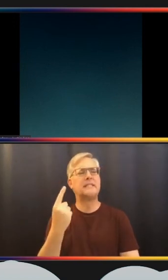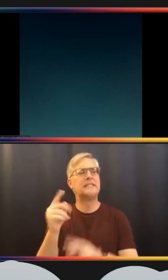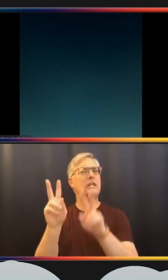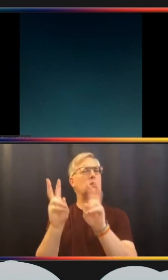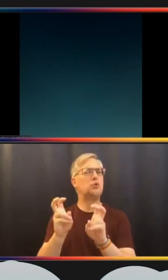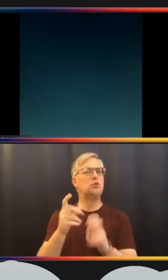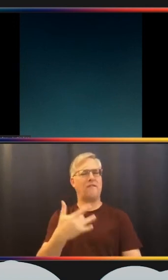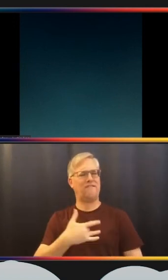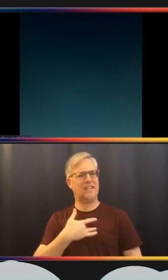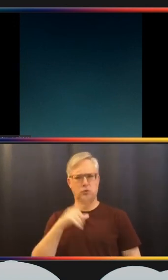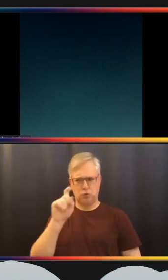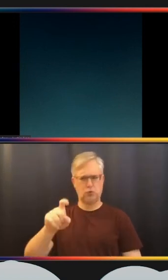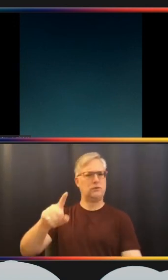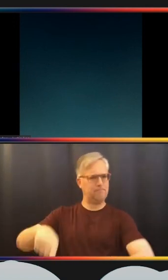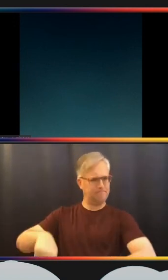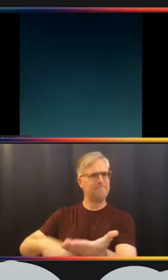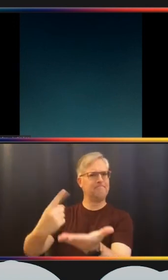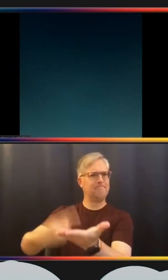things.